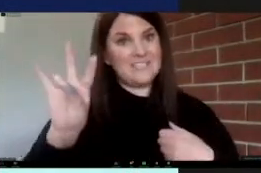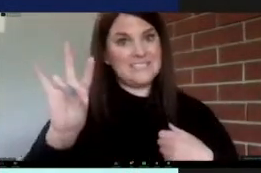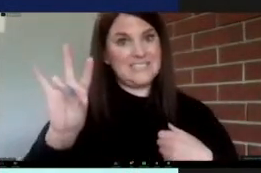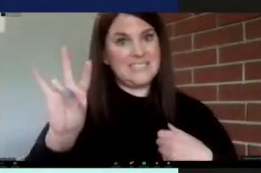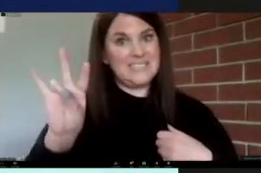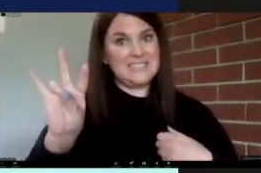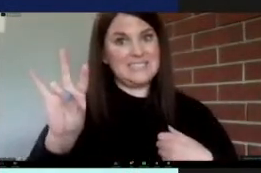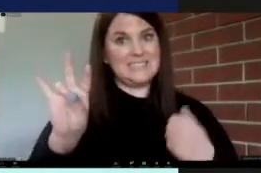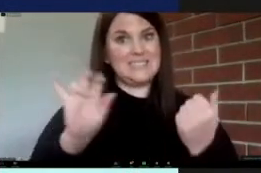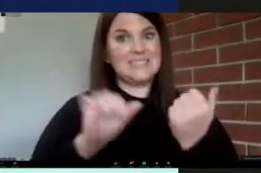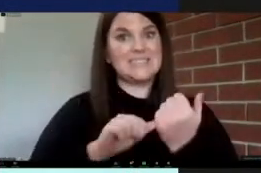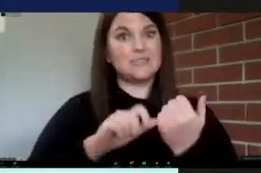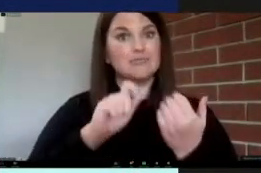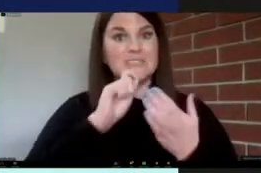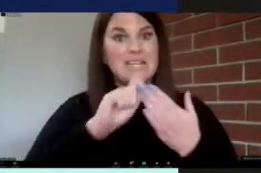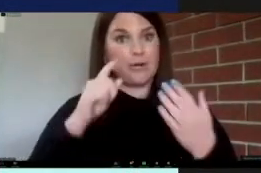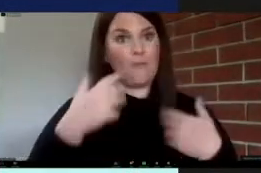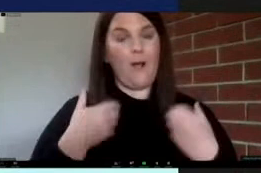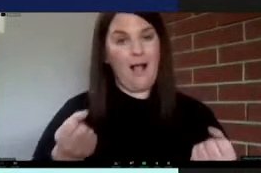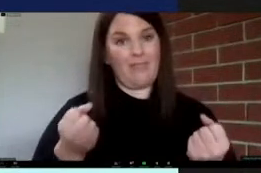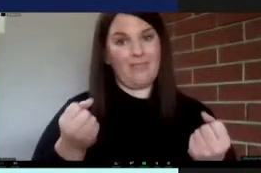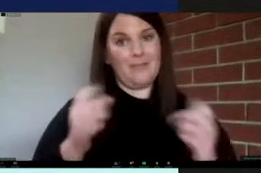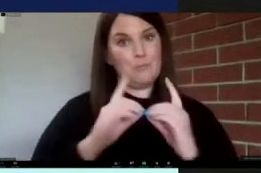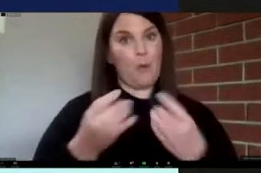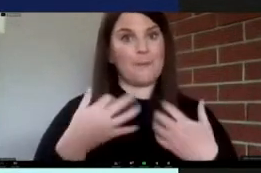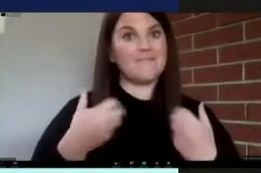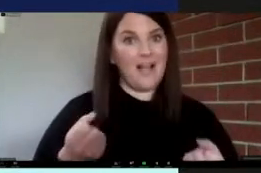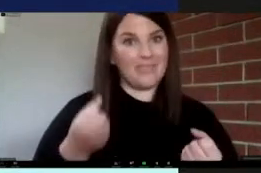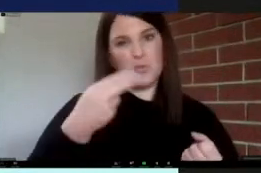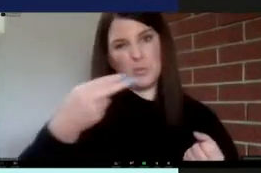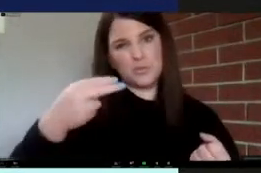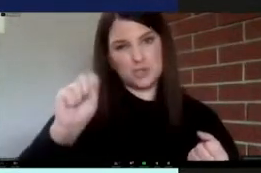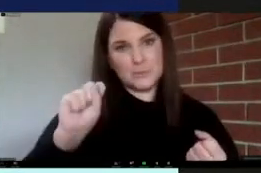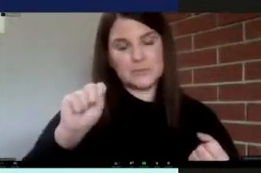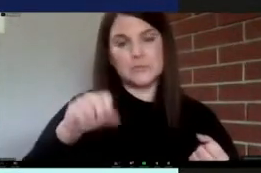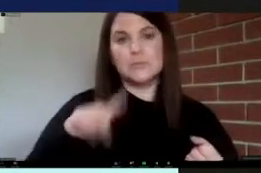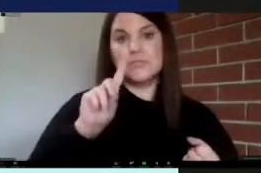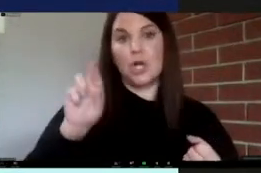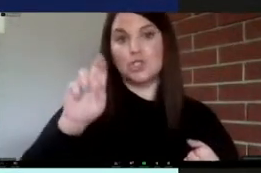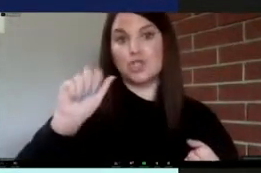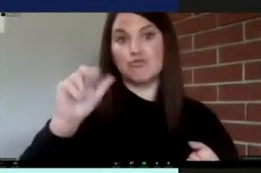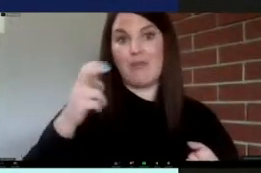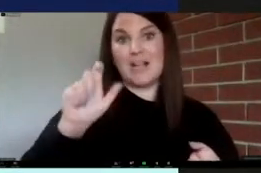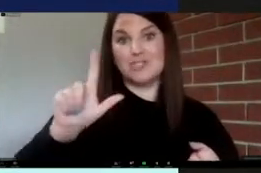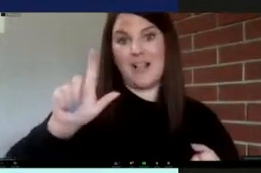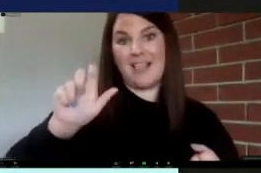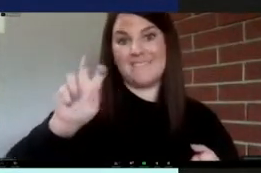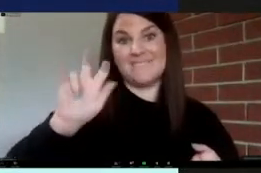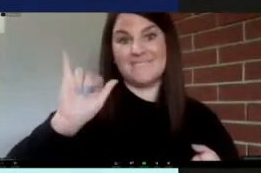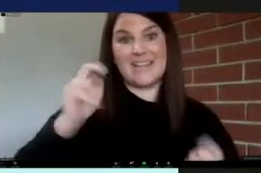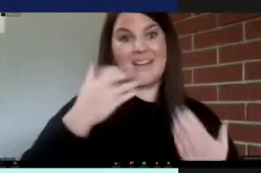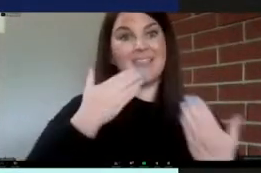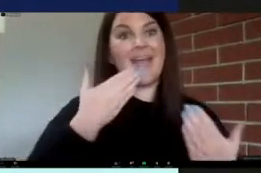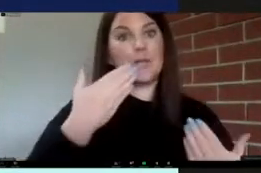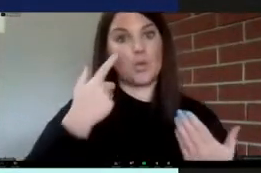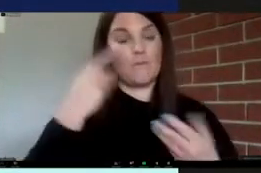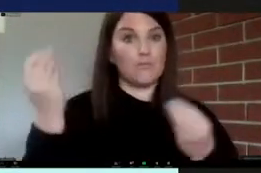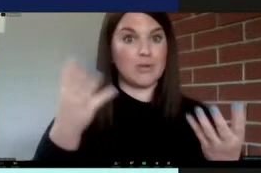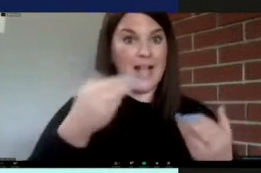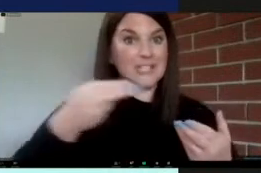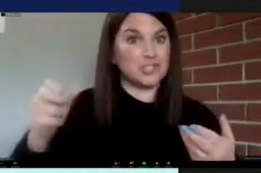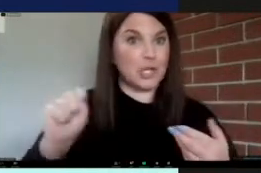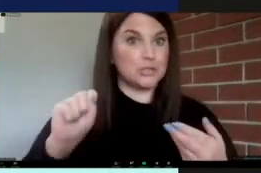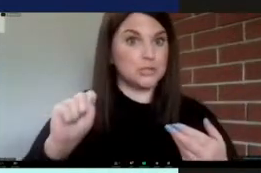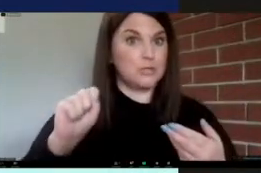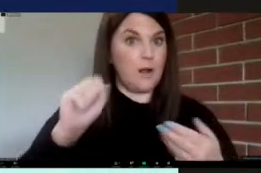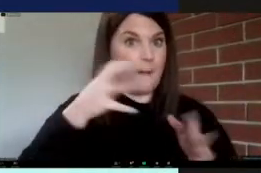Assistant Secretary for Health for the U.S. Department of Health and Human Services, Dr. Rachel Levine. Thank you so much for bringing updates from HHS to us.